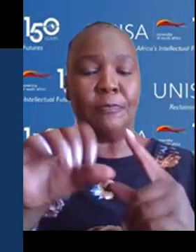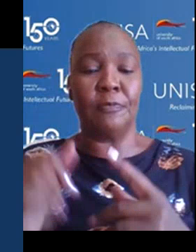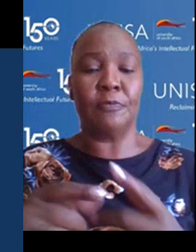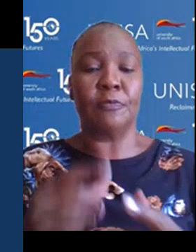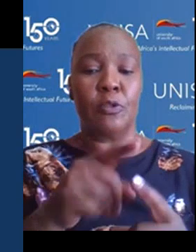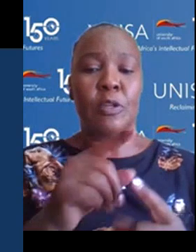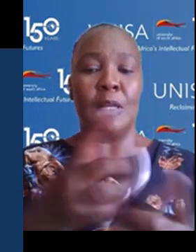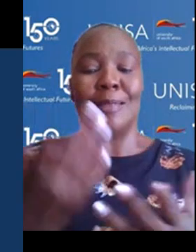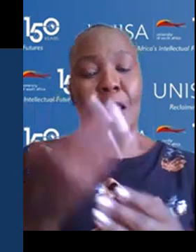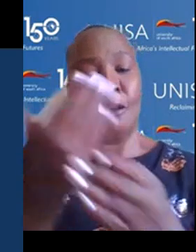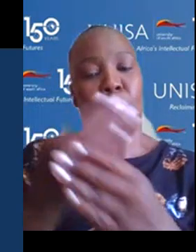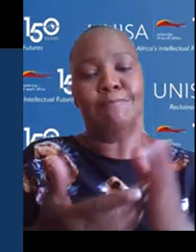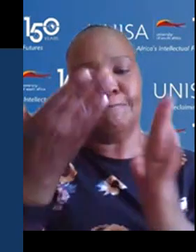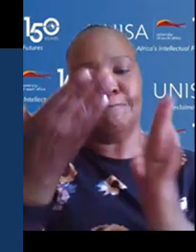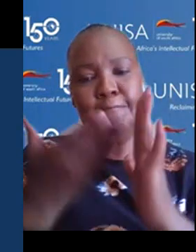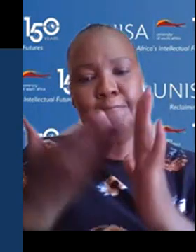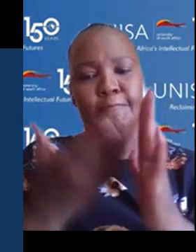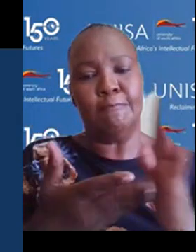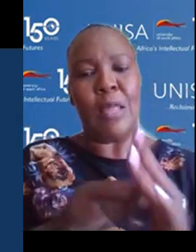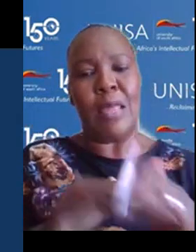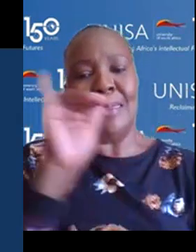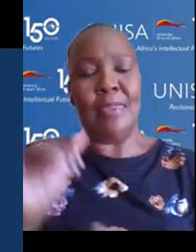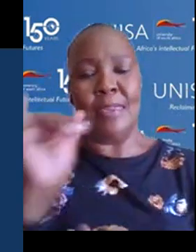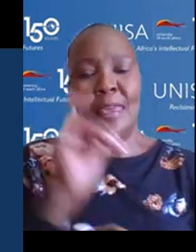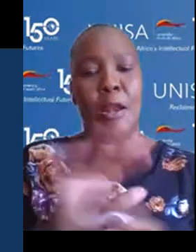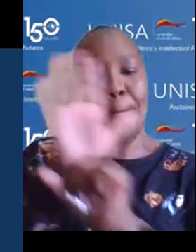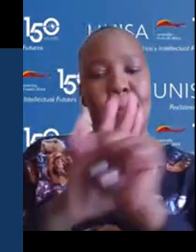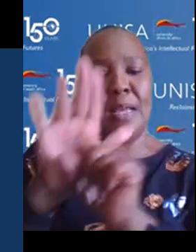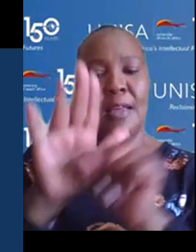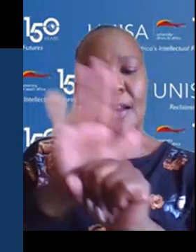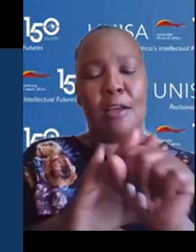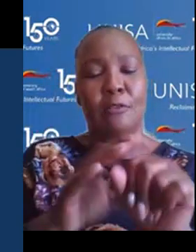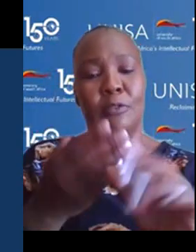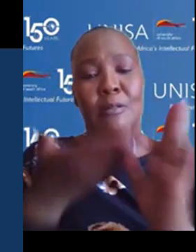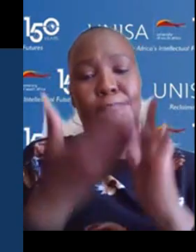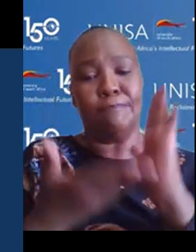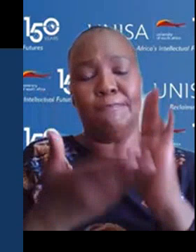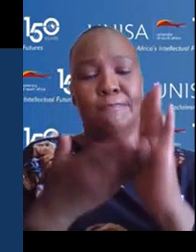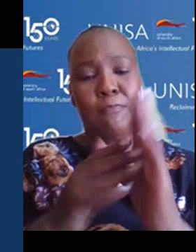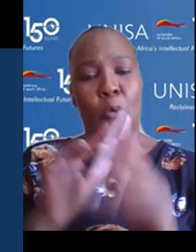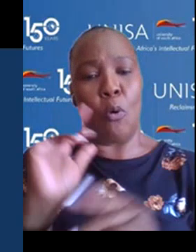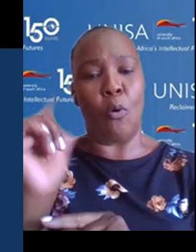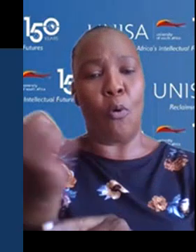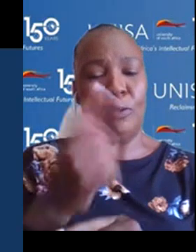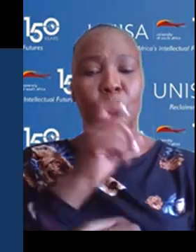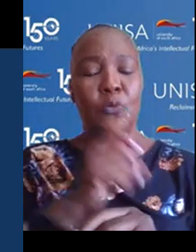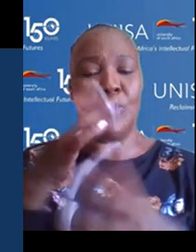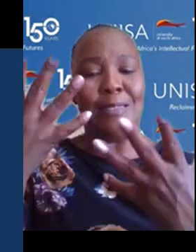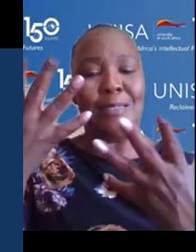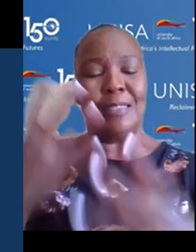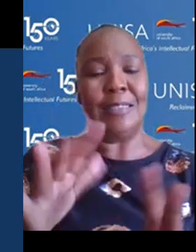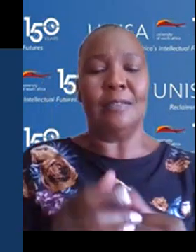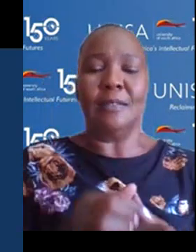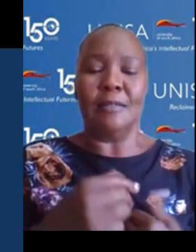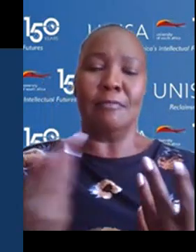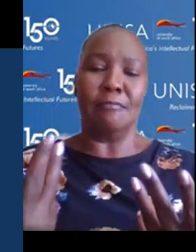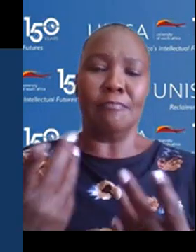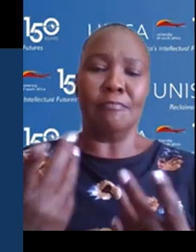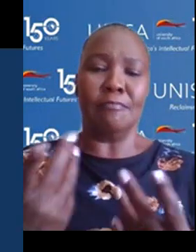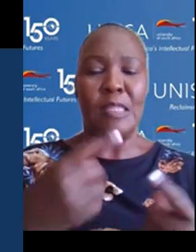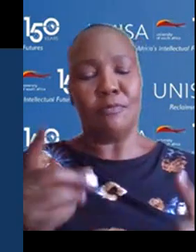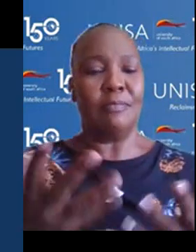your folders, always has the yellow background sort of icon, you know, the old folder that you used to use back in the day. Well, we still kind of do use